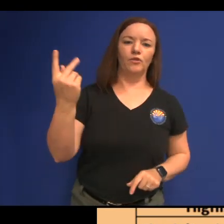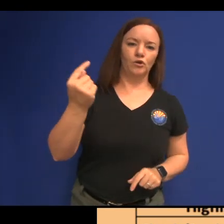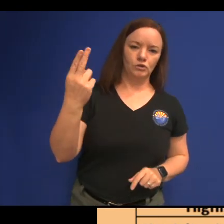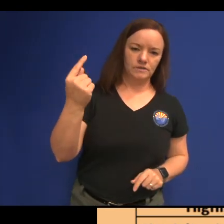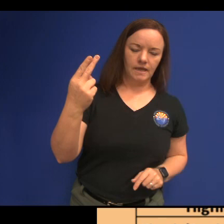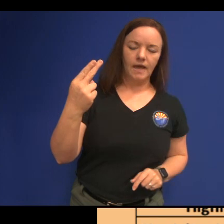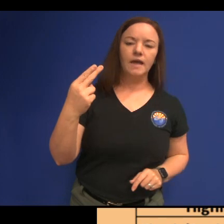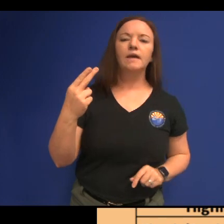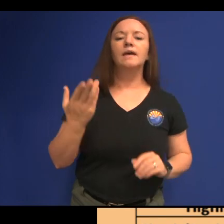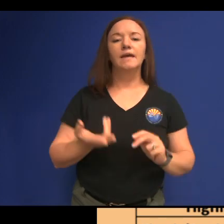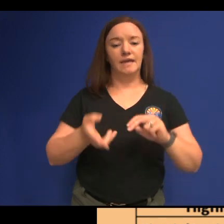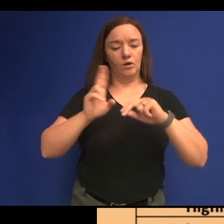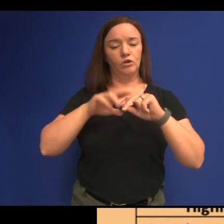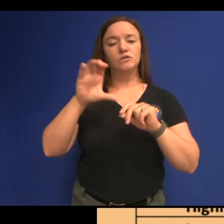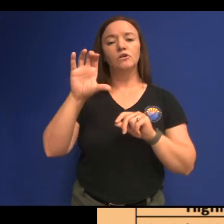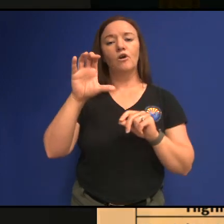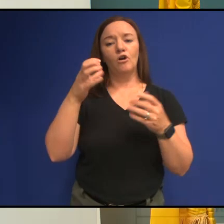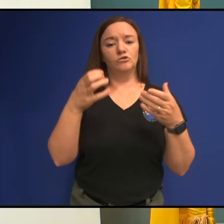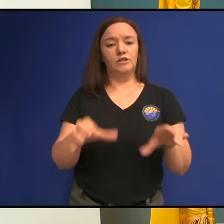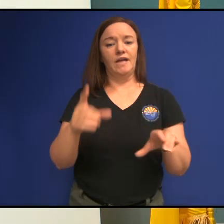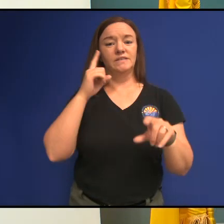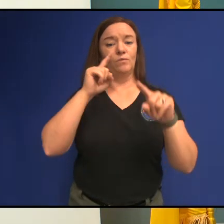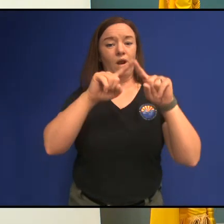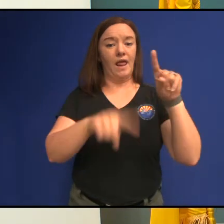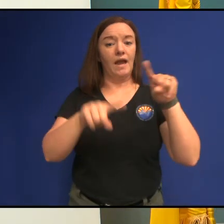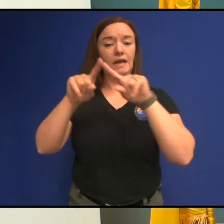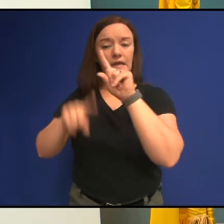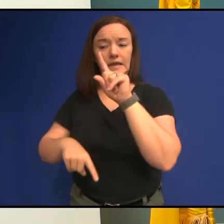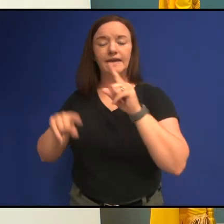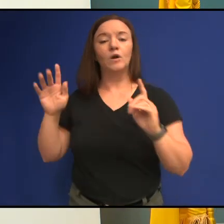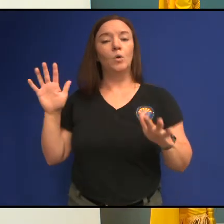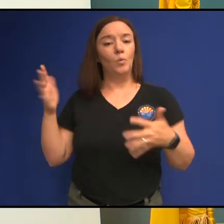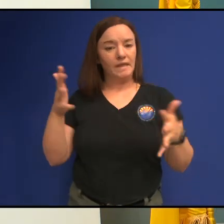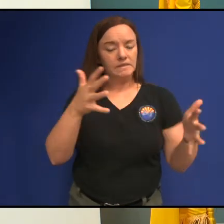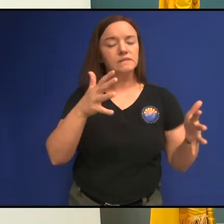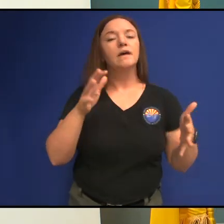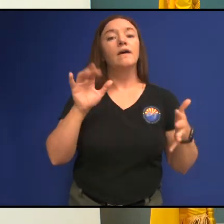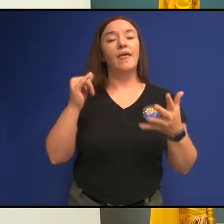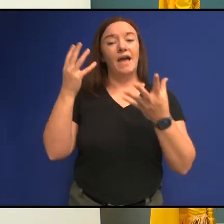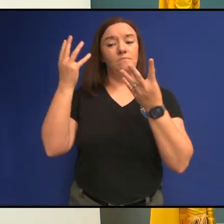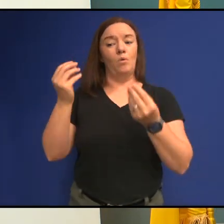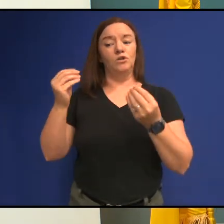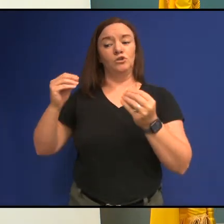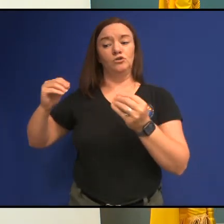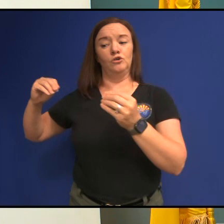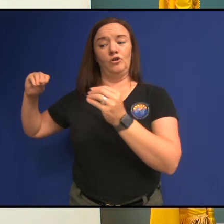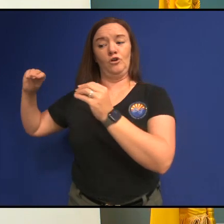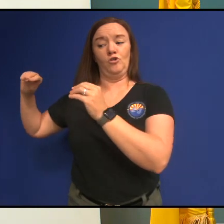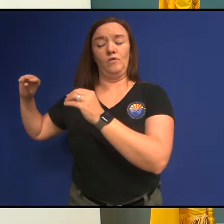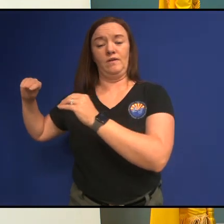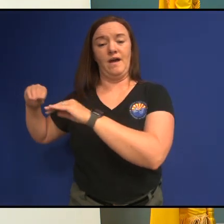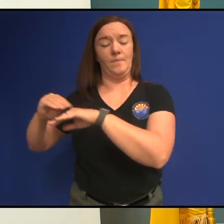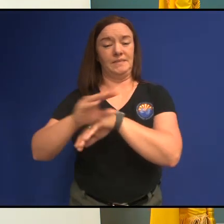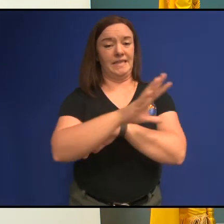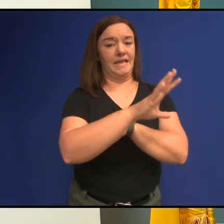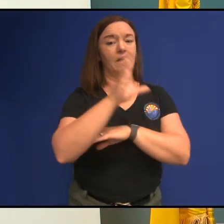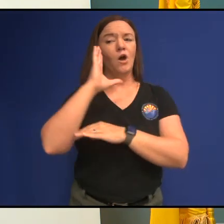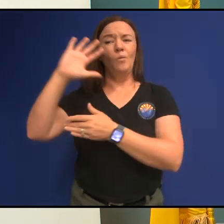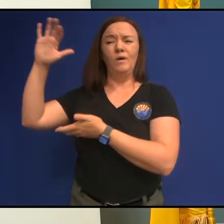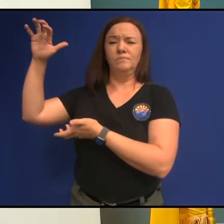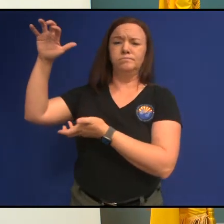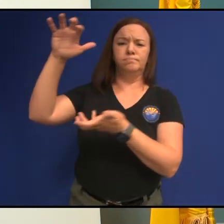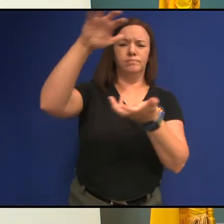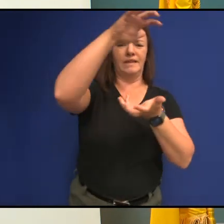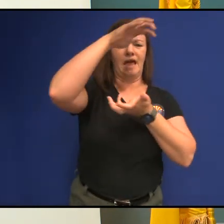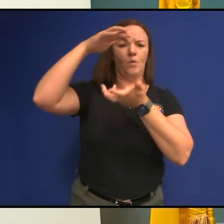start increasing our chances for lightning, increasing our winds. As that moisture pushes in, it's going to push in pretty strong. Cloud cover comes